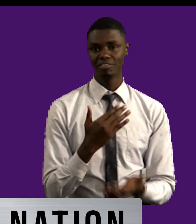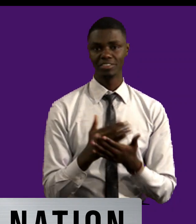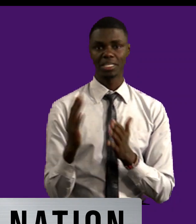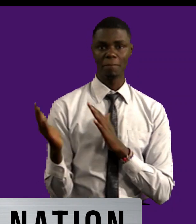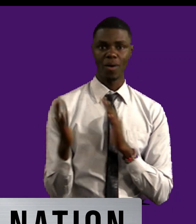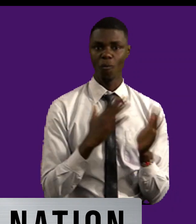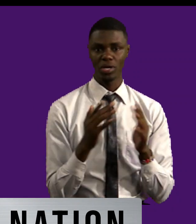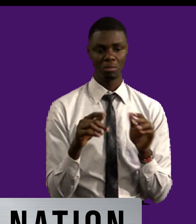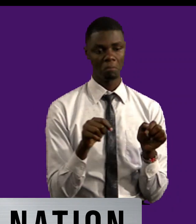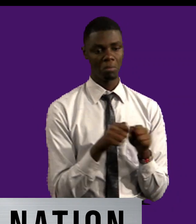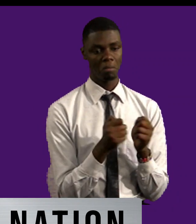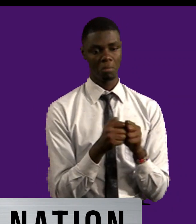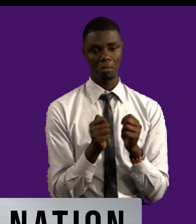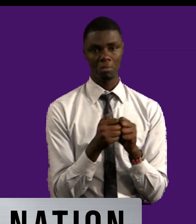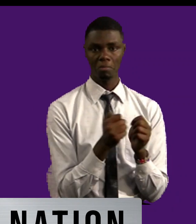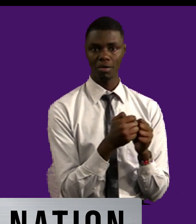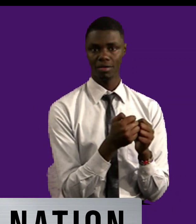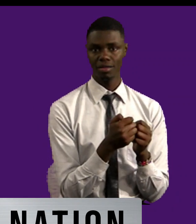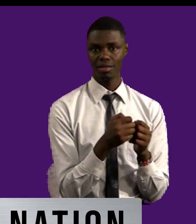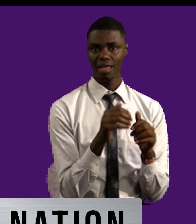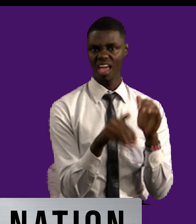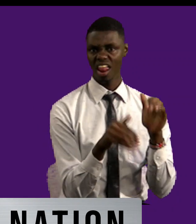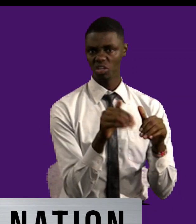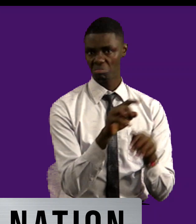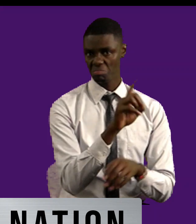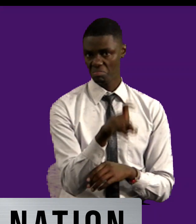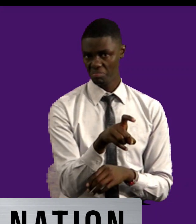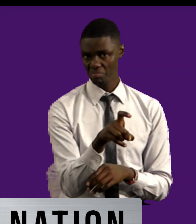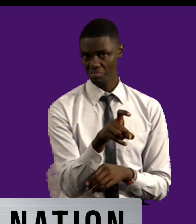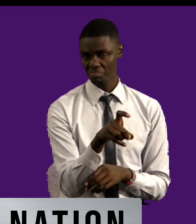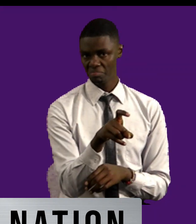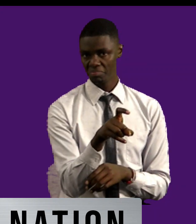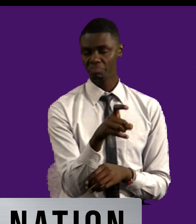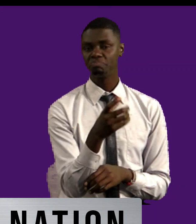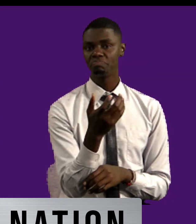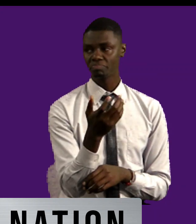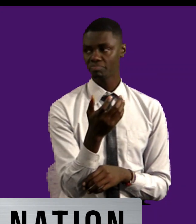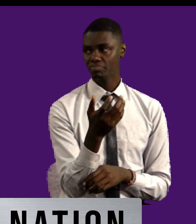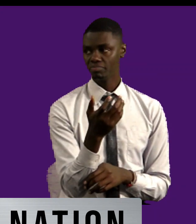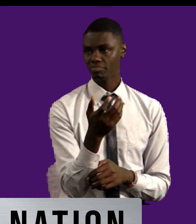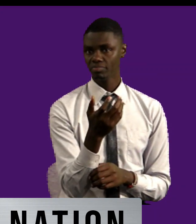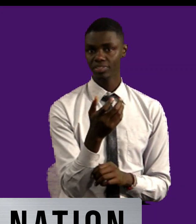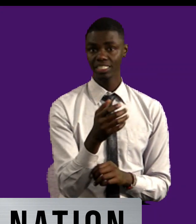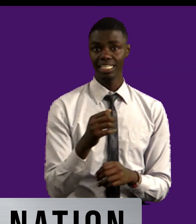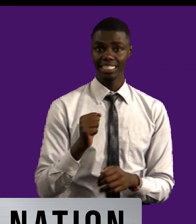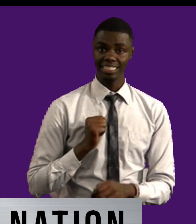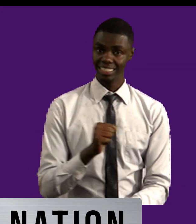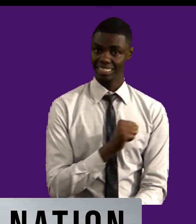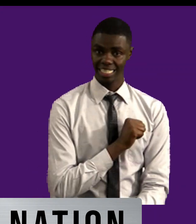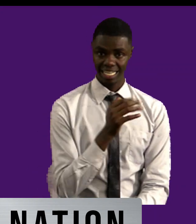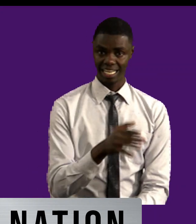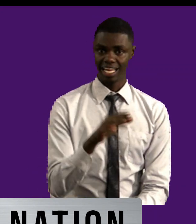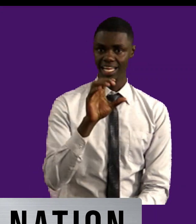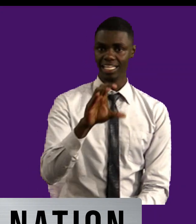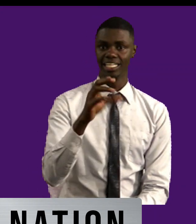be altering of the elections. It's in the air, and Senator